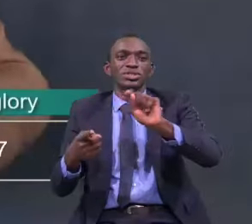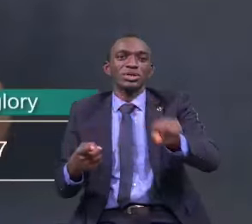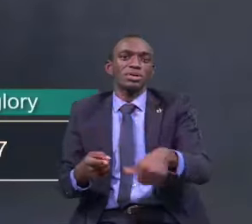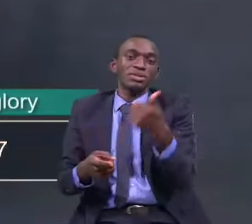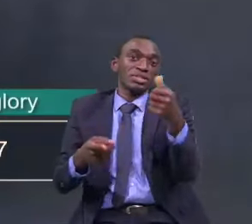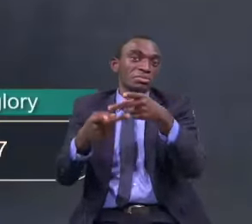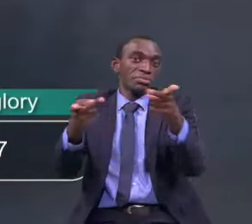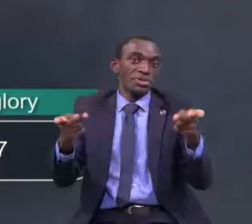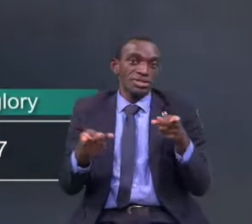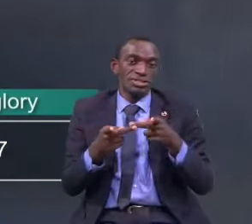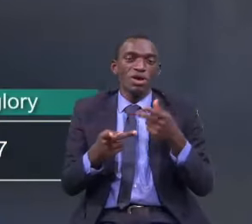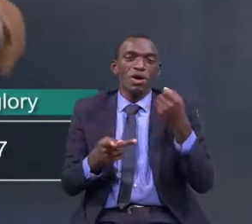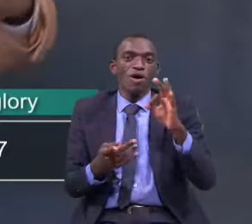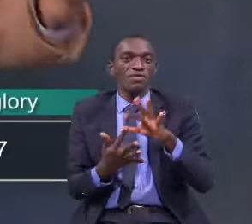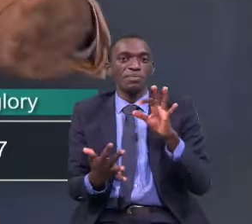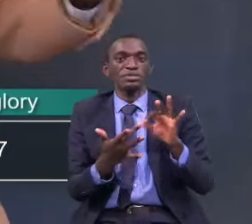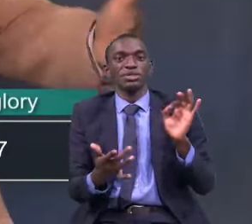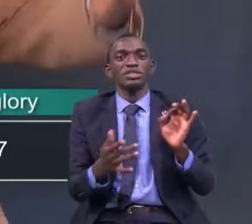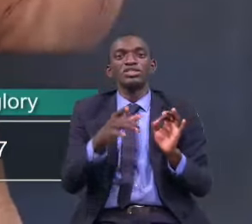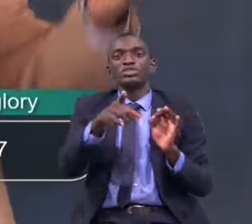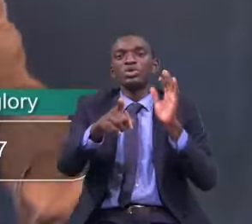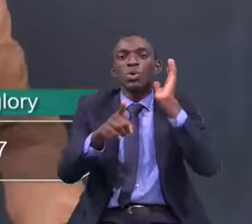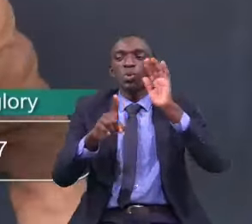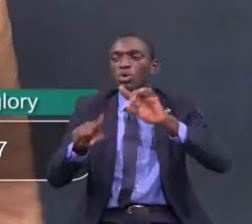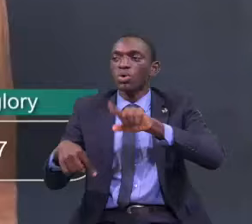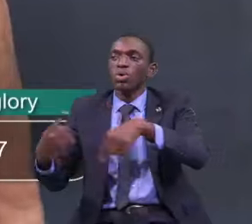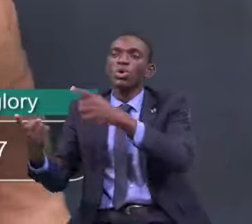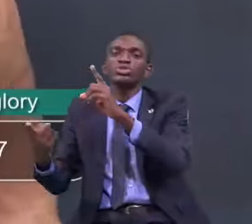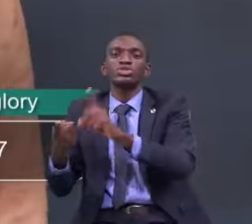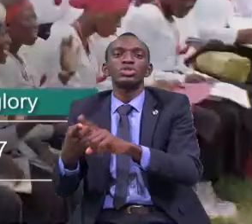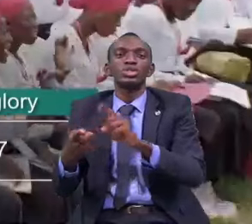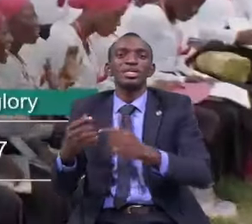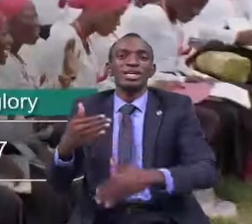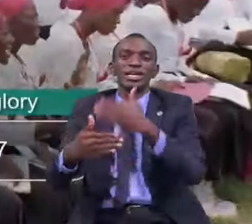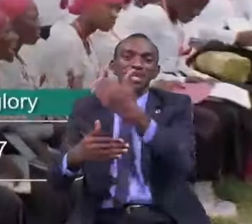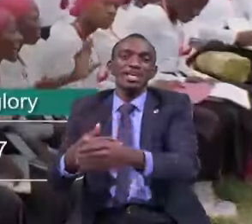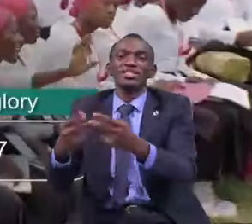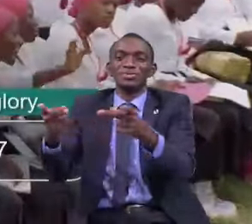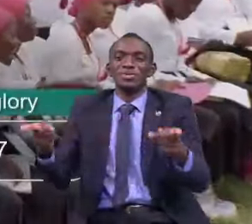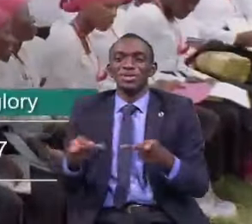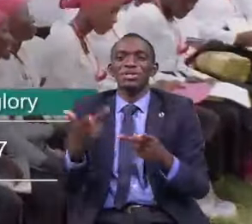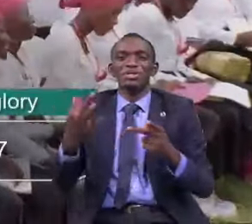mon prochain poste. And you will go to your next place of achievement.